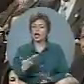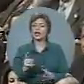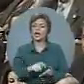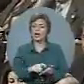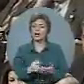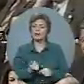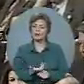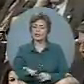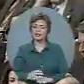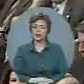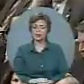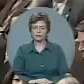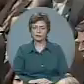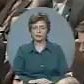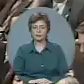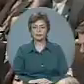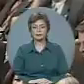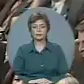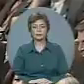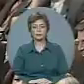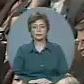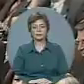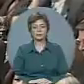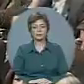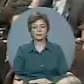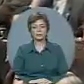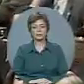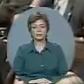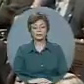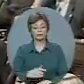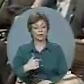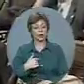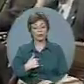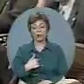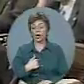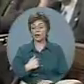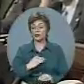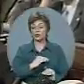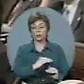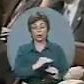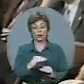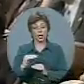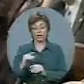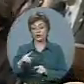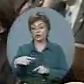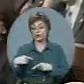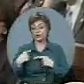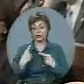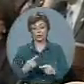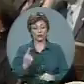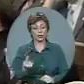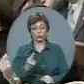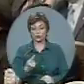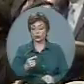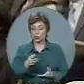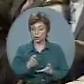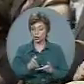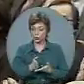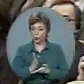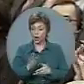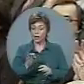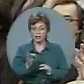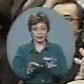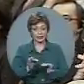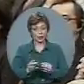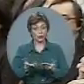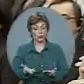Much to the contrary, Mr. Speaker. The rights of the courts to rule under the Charter of Rights, although I think there could be changes. We do believe on this side that